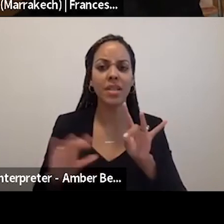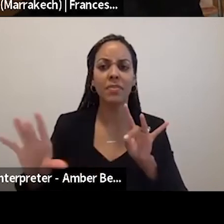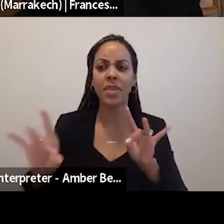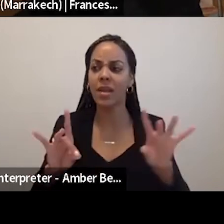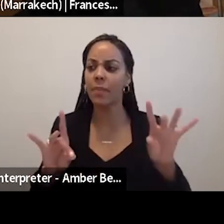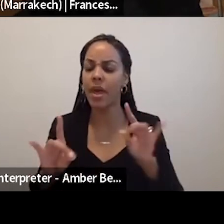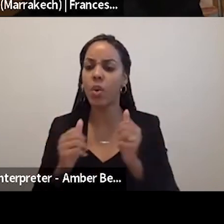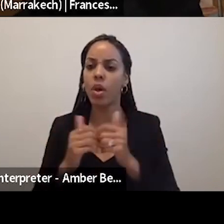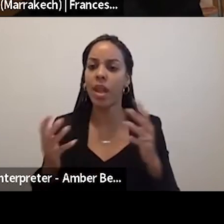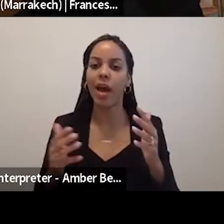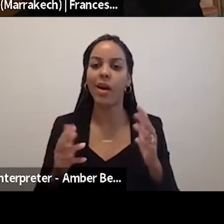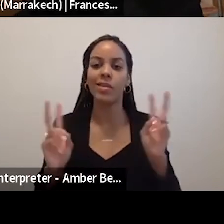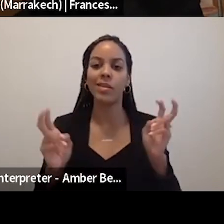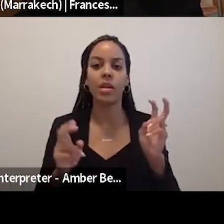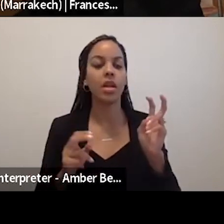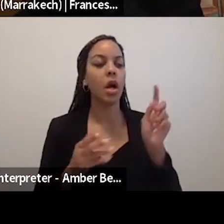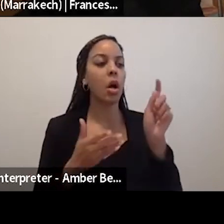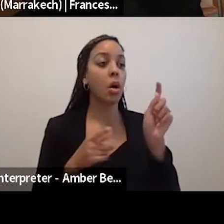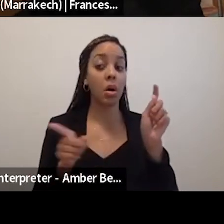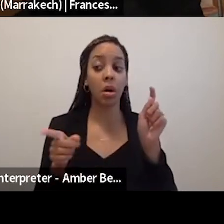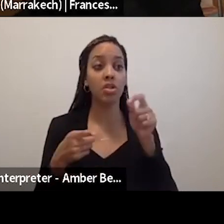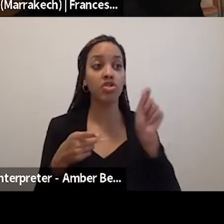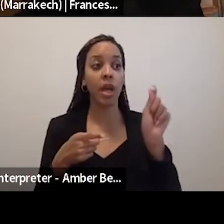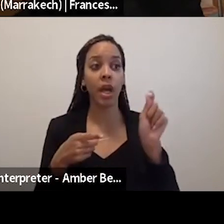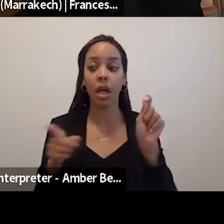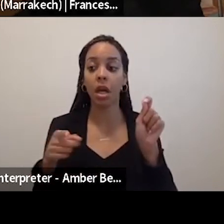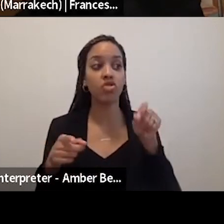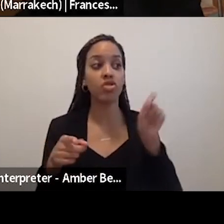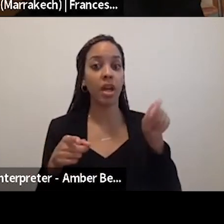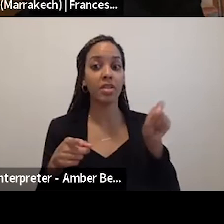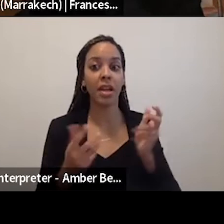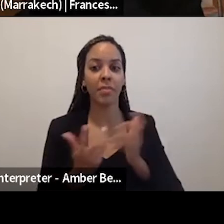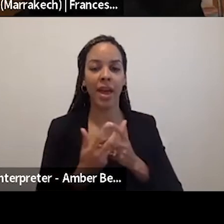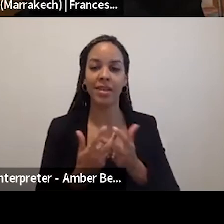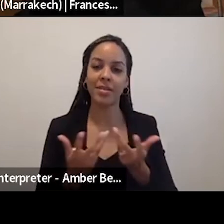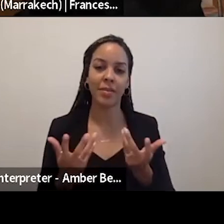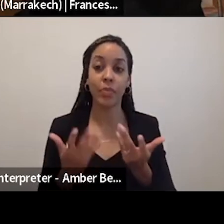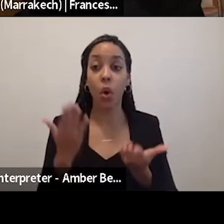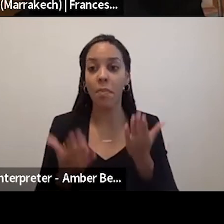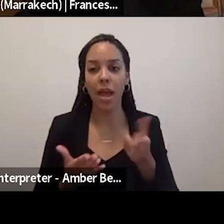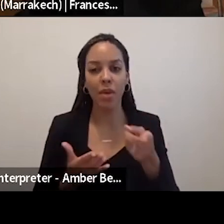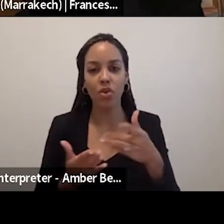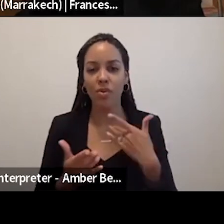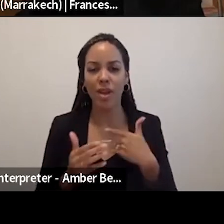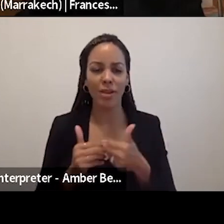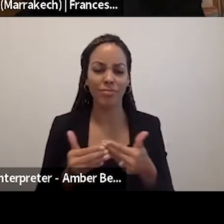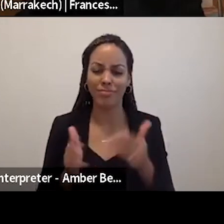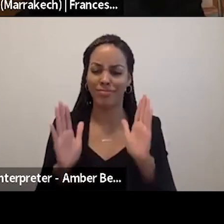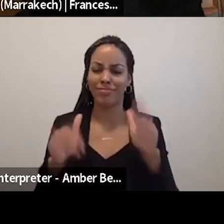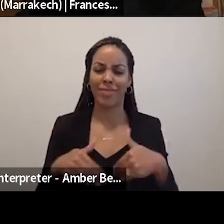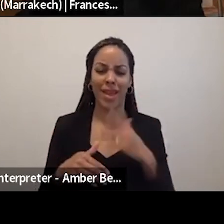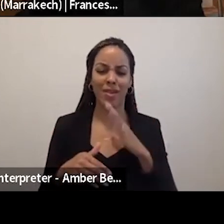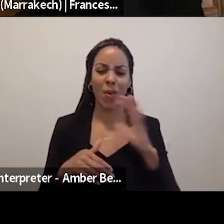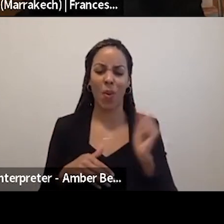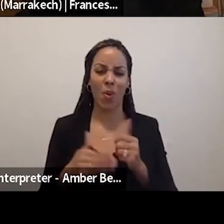having to check boxes? I'll say it that way. If you're doing it at all, you can all say like, we're so beyond that. We don't do that. We don't move that way. But it's